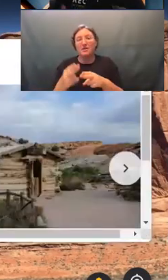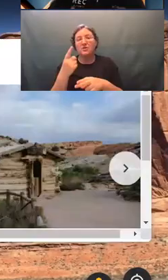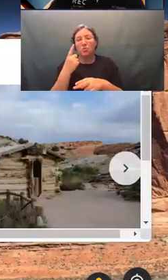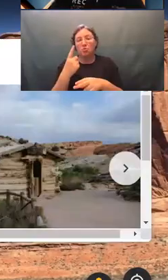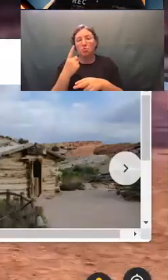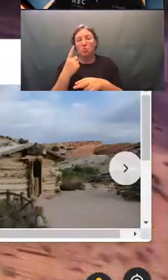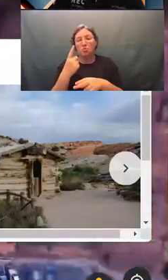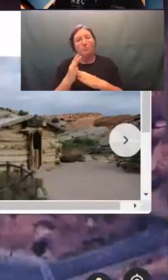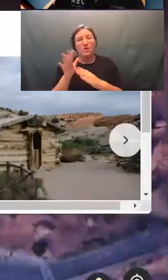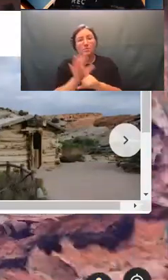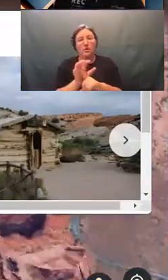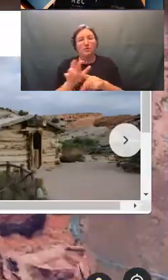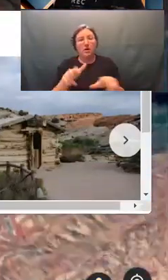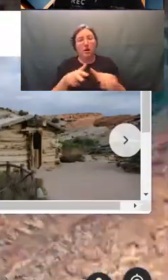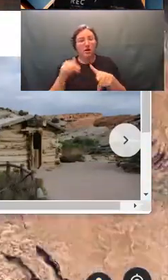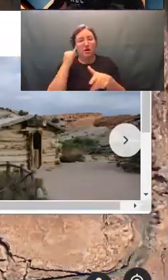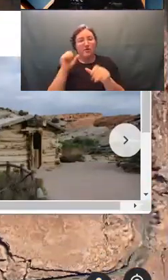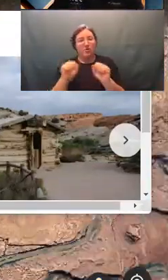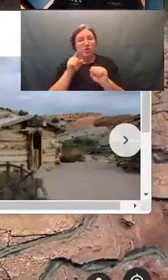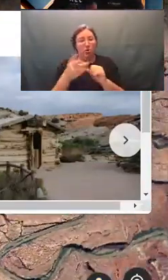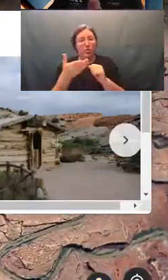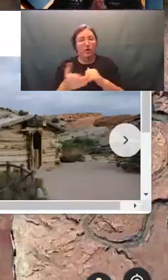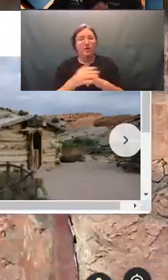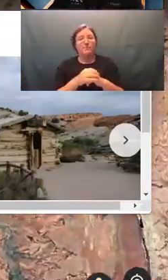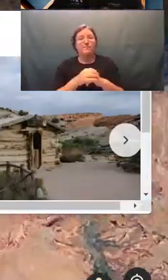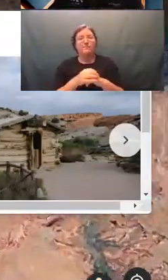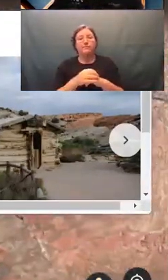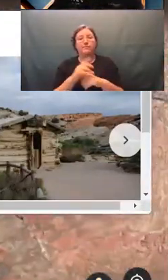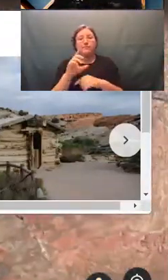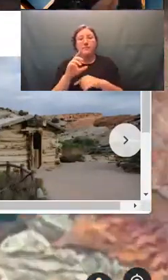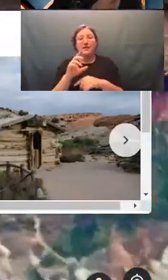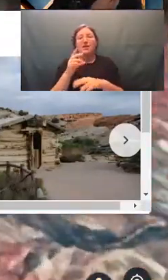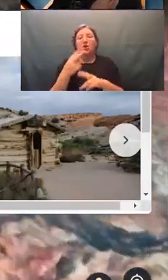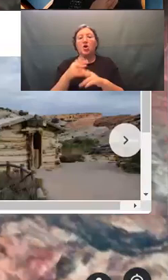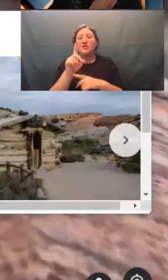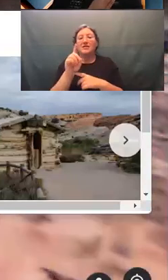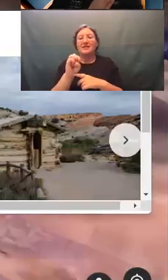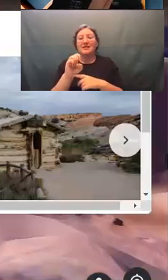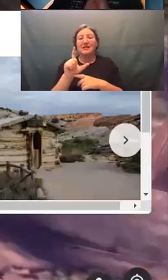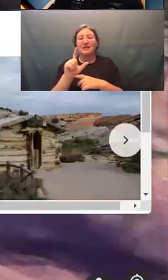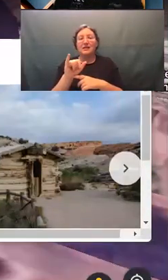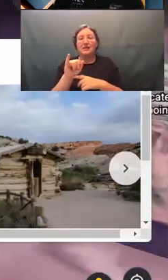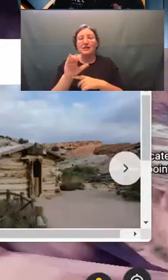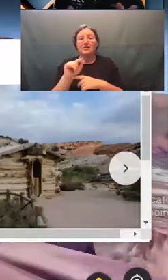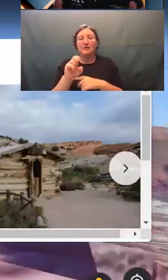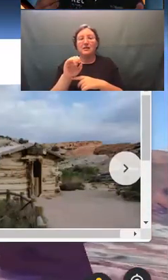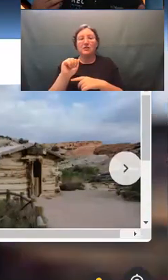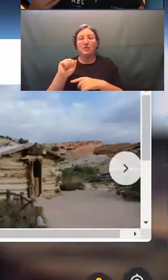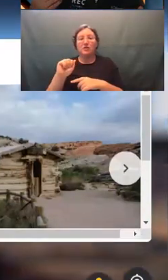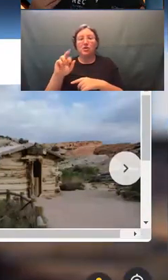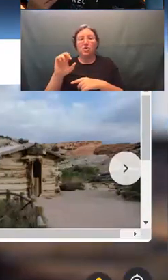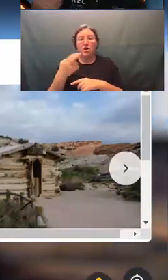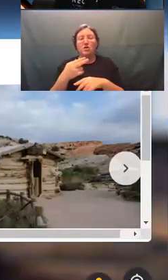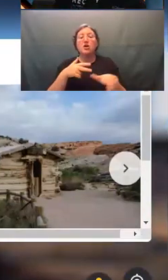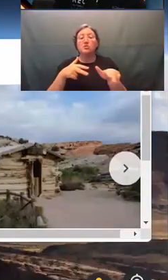should absolutely do if you get a chance to visit here is the Delicate Arch. The trail itself starts out at